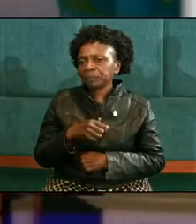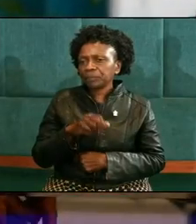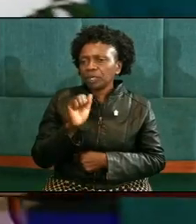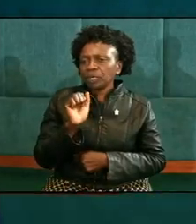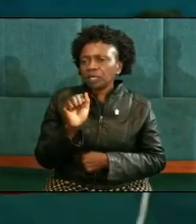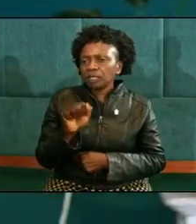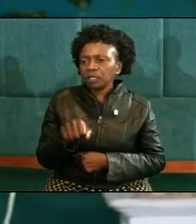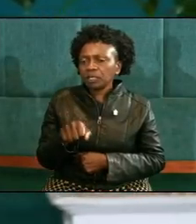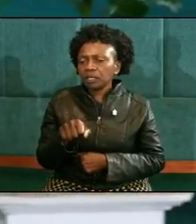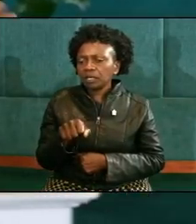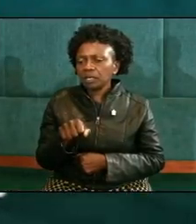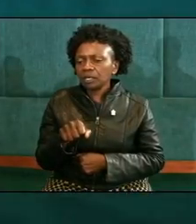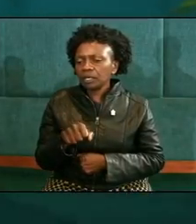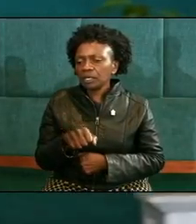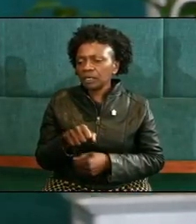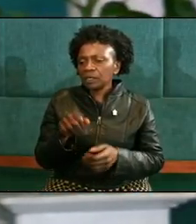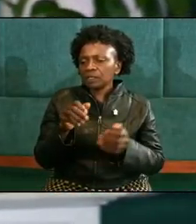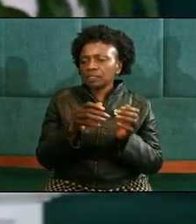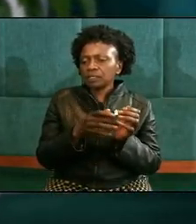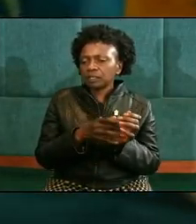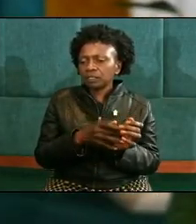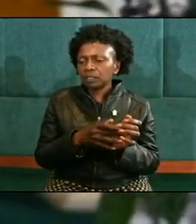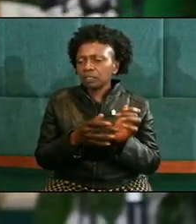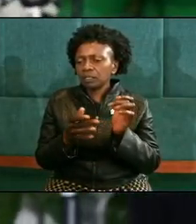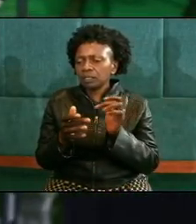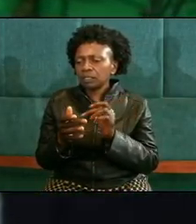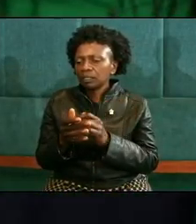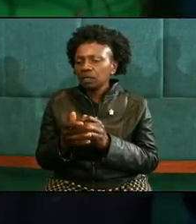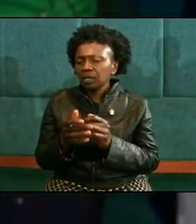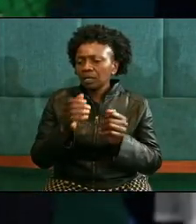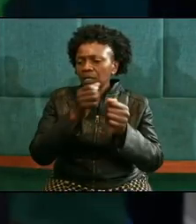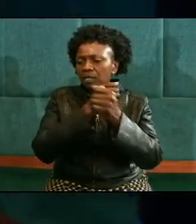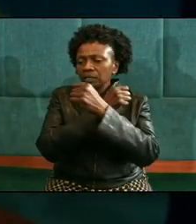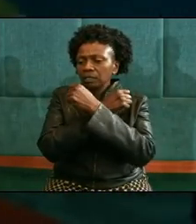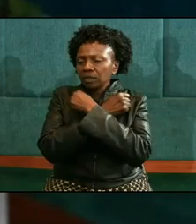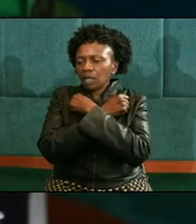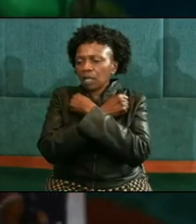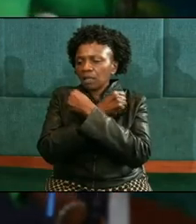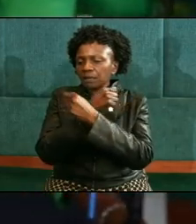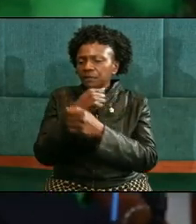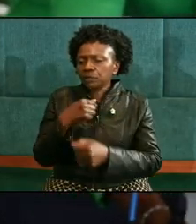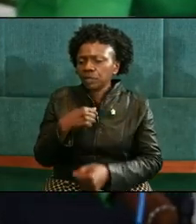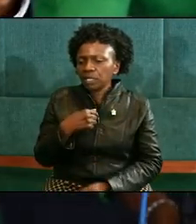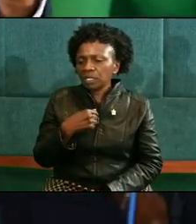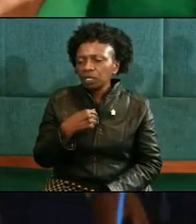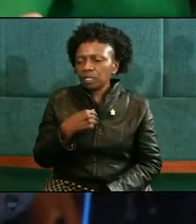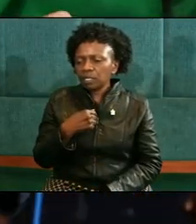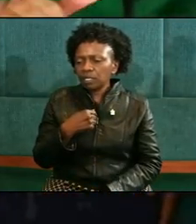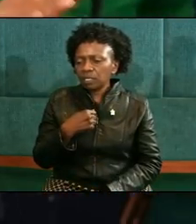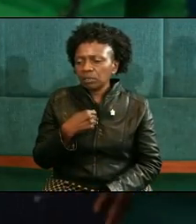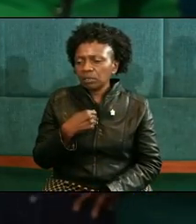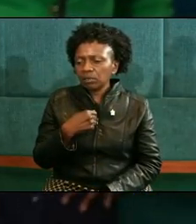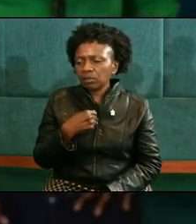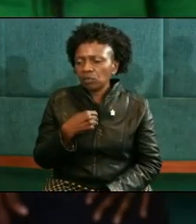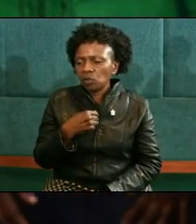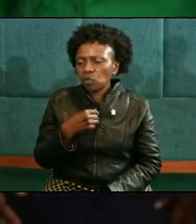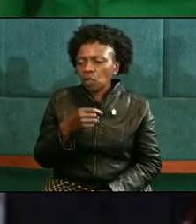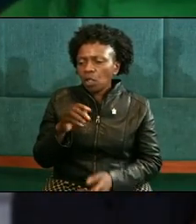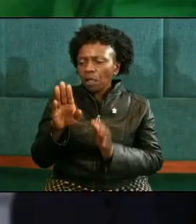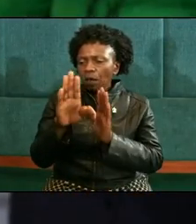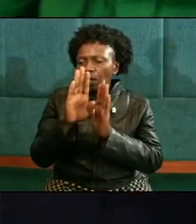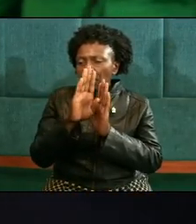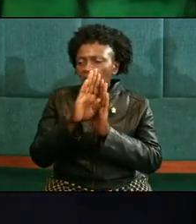Loves me. Oh, yeah. God bless you. Come. Jesus, come, come, come, come, loves come, come. Me. The Bible.